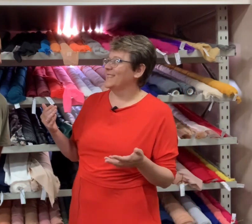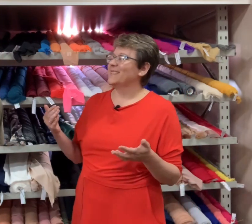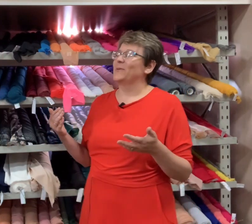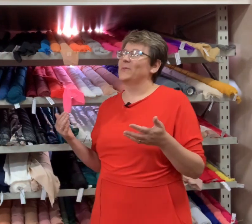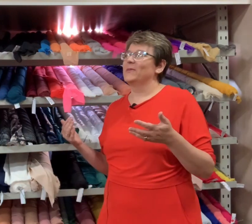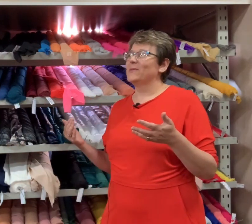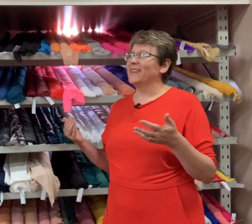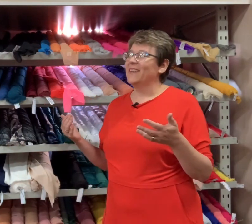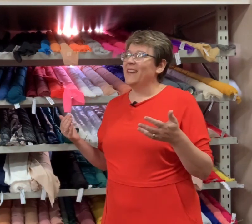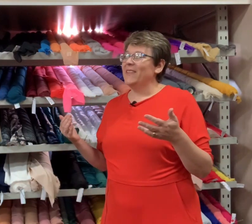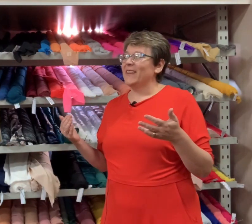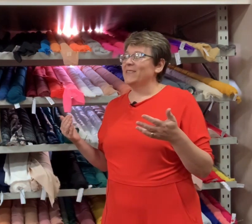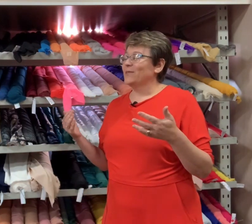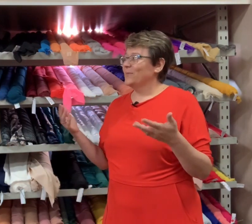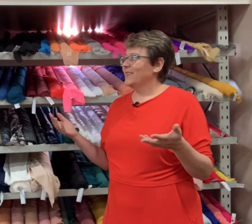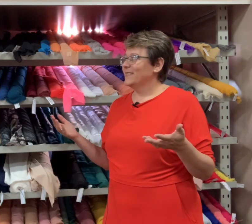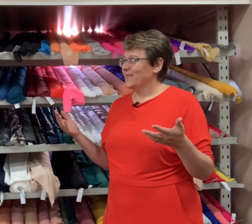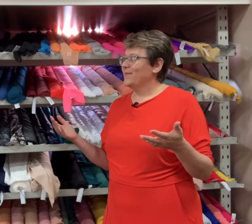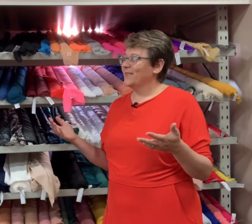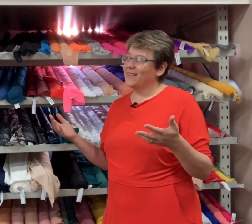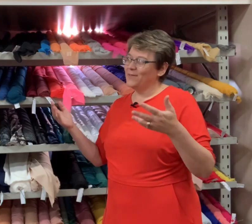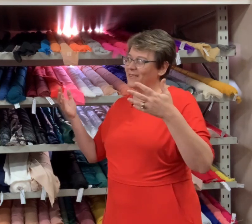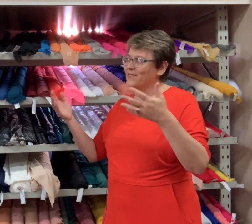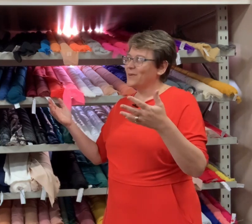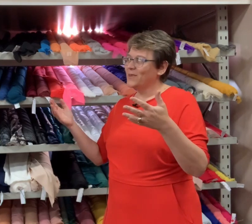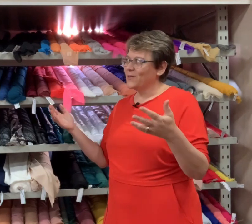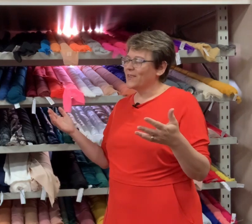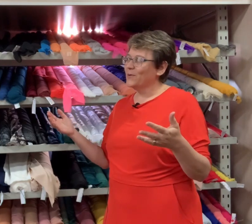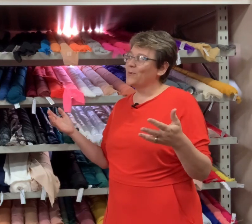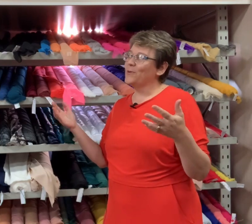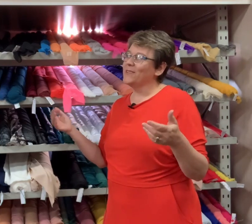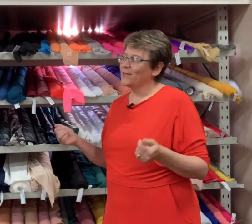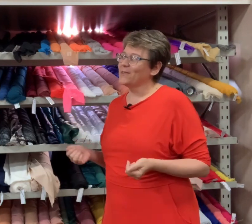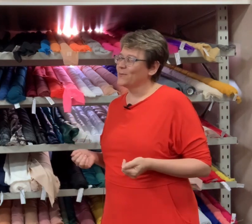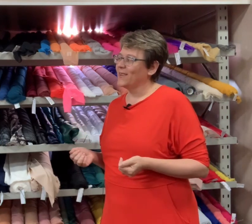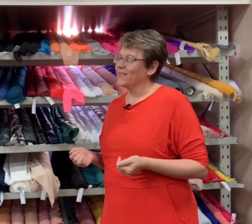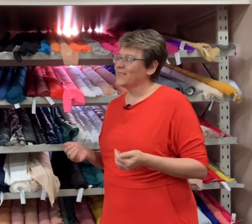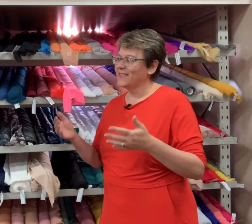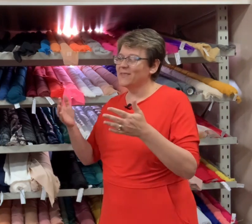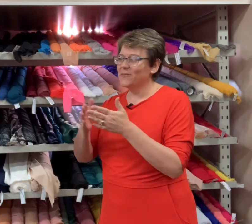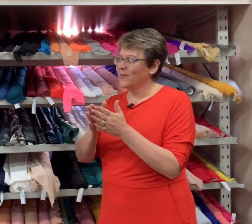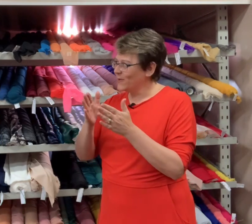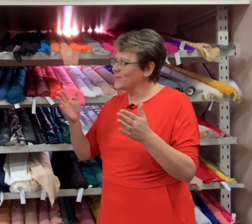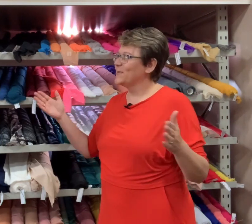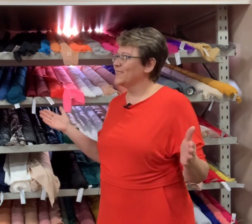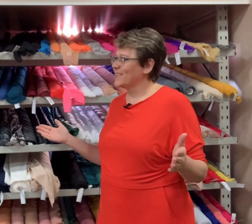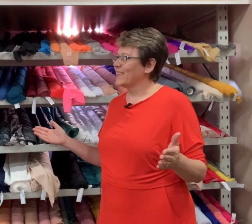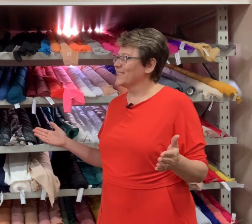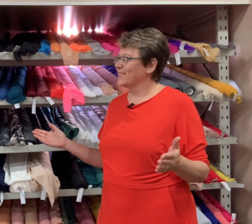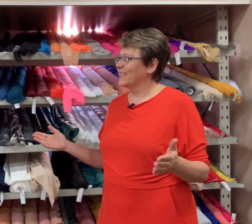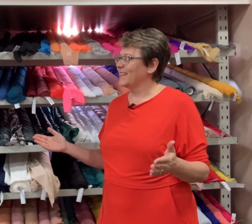the scenes when we were talking that there are suppliers in South Africa that you've literally been working with for 40 years as well. So it's That's correct. also